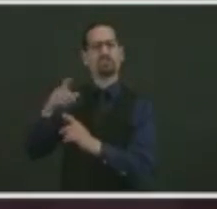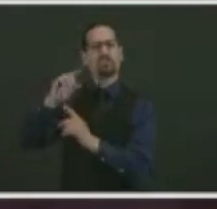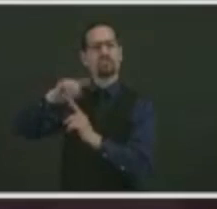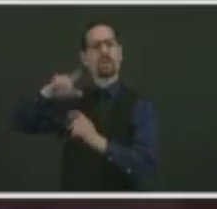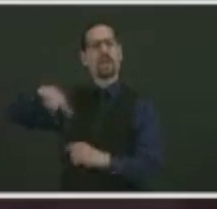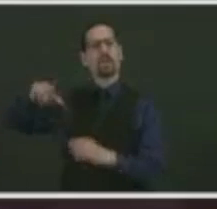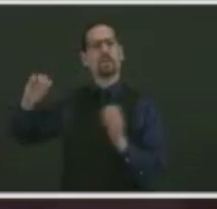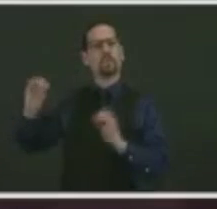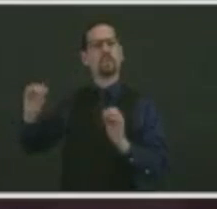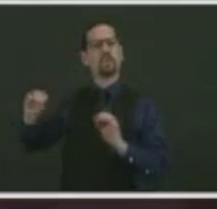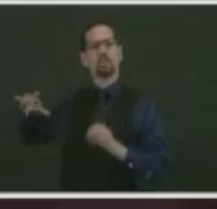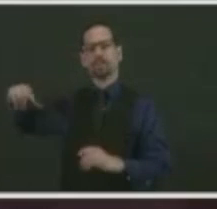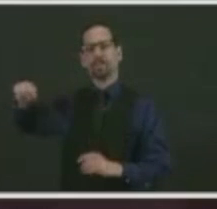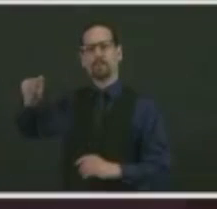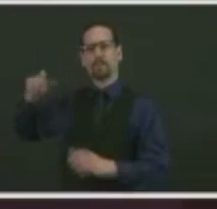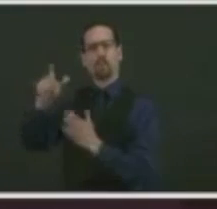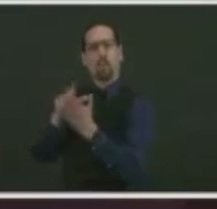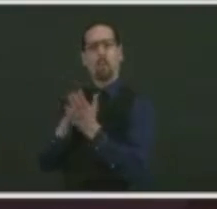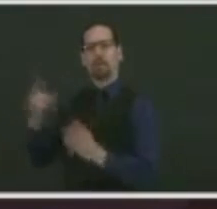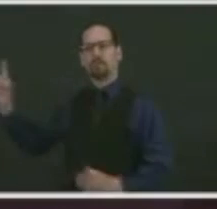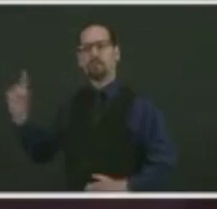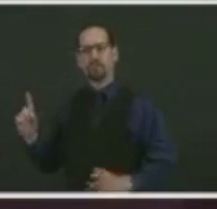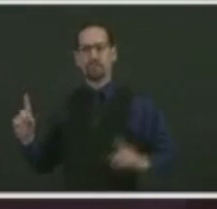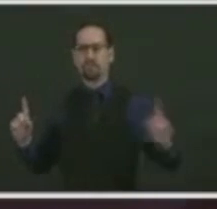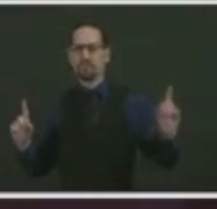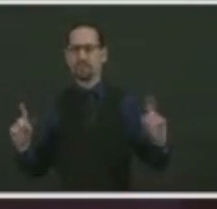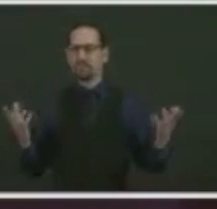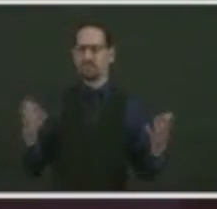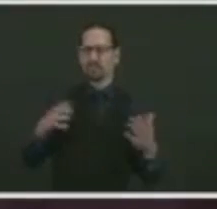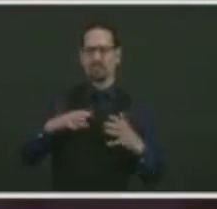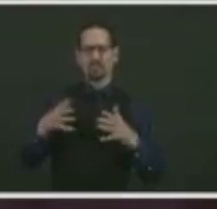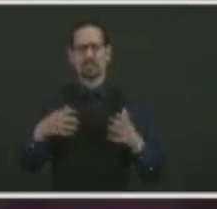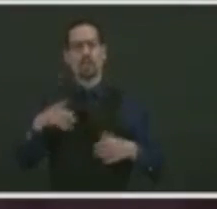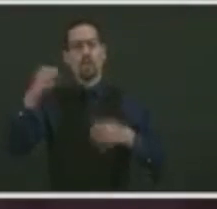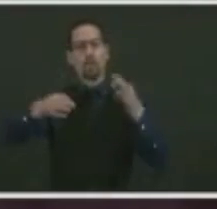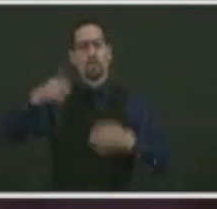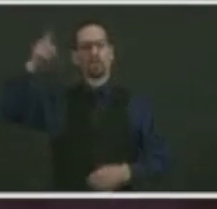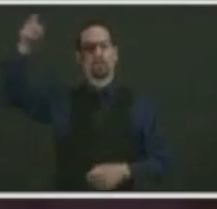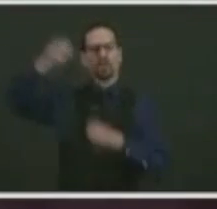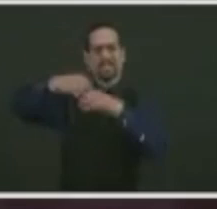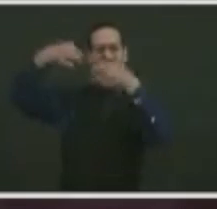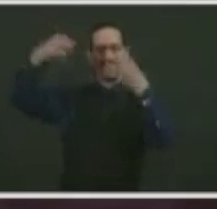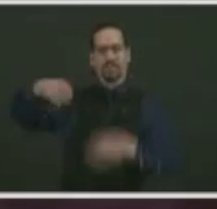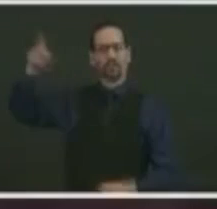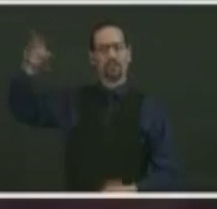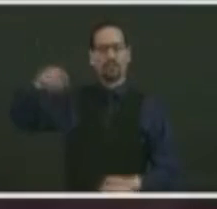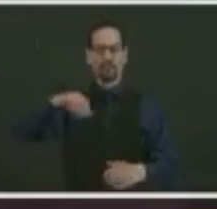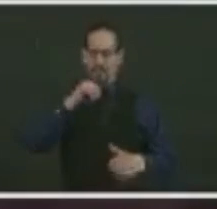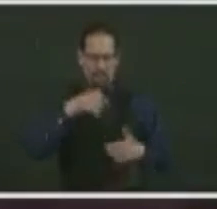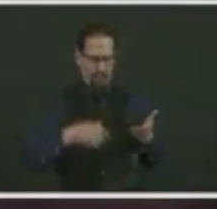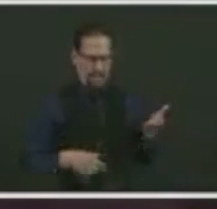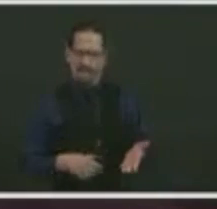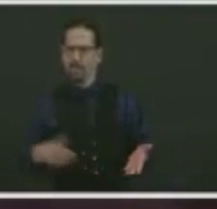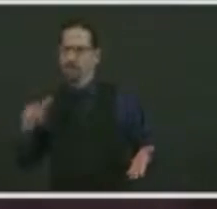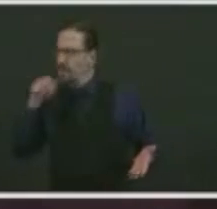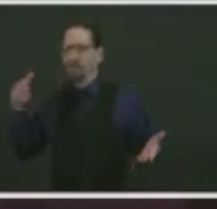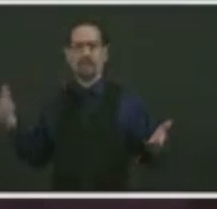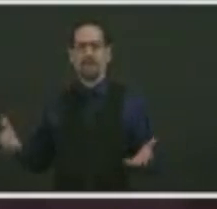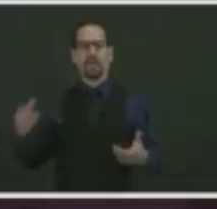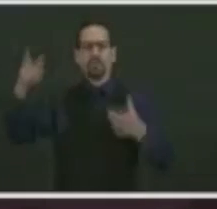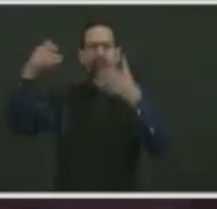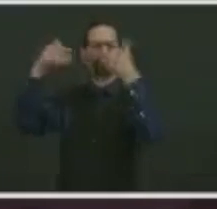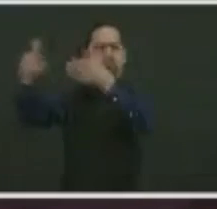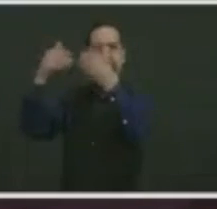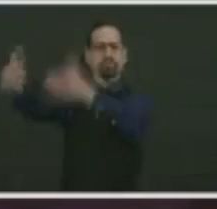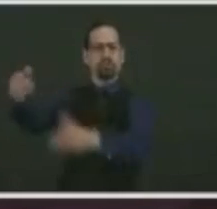there were no groups involved in the court decisions as to how the reopening should be received. Yeah. I can tell, you know, we're in touch